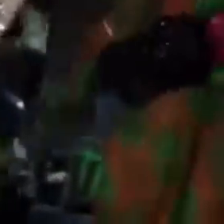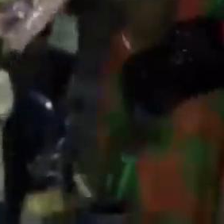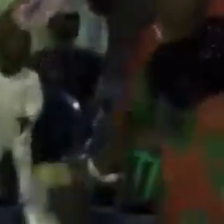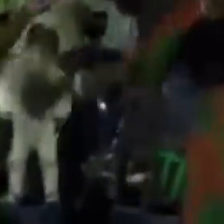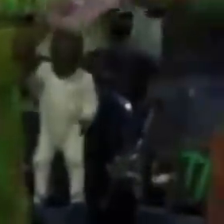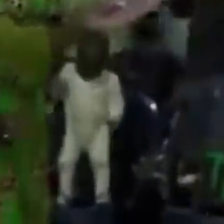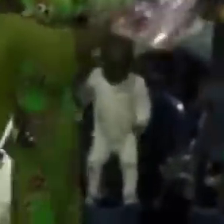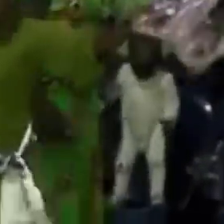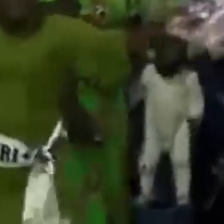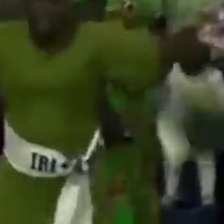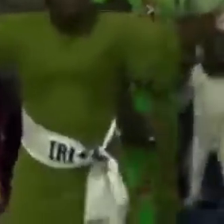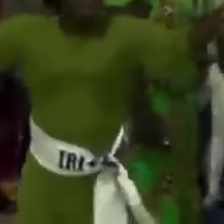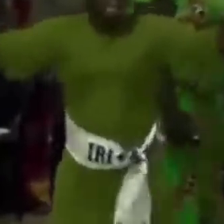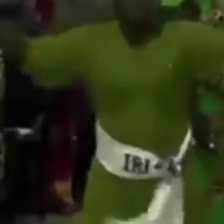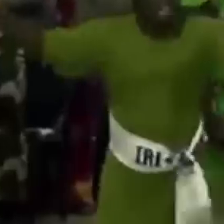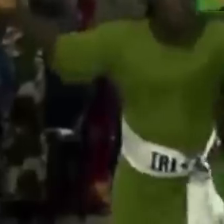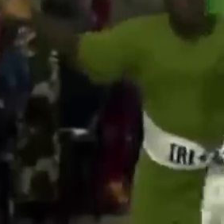Fire, baby,